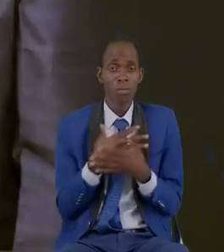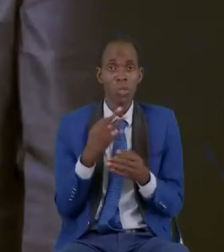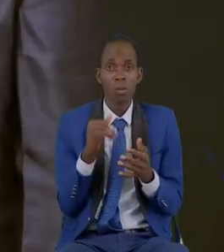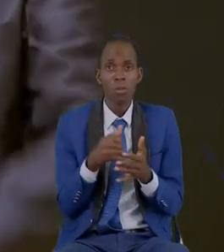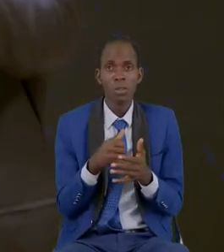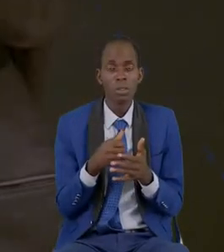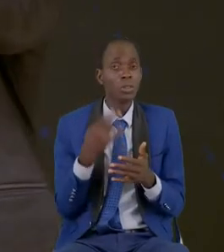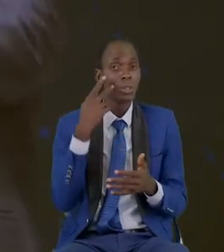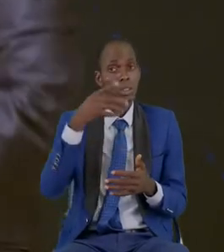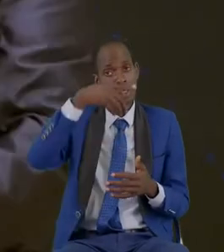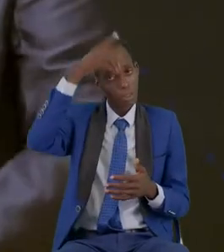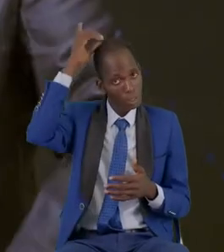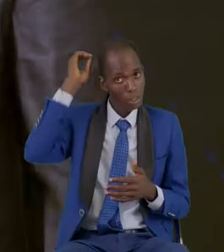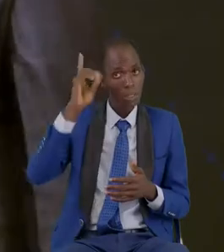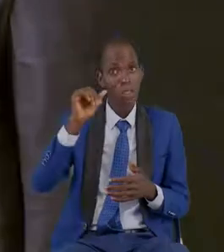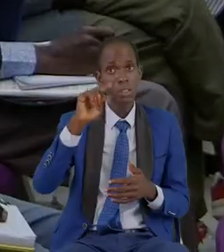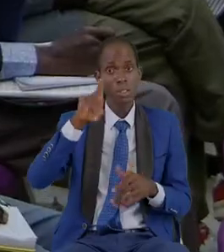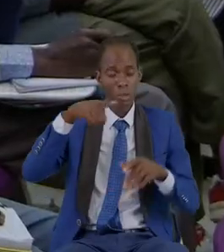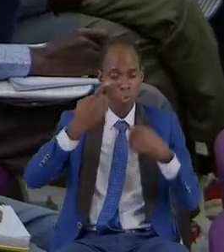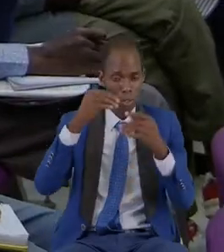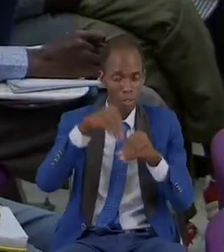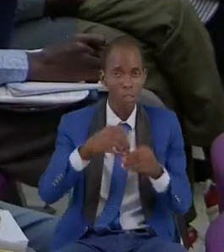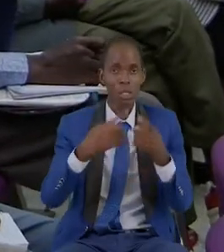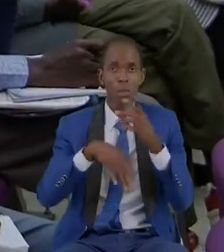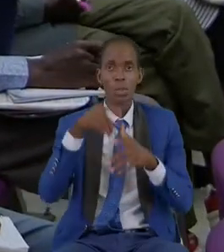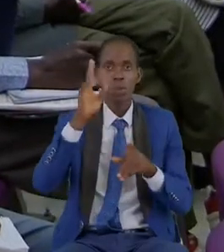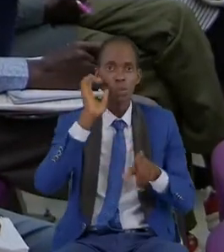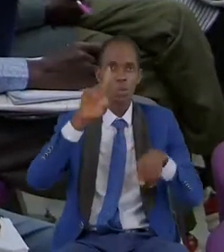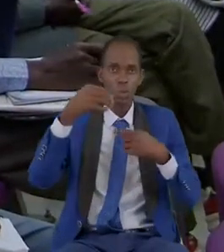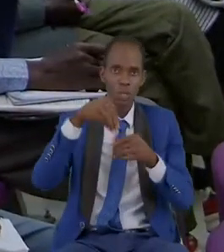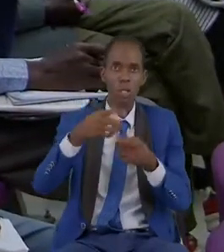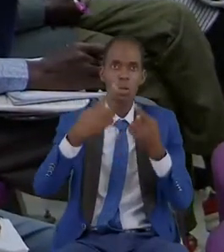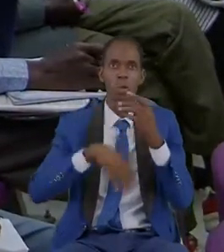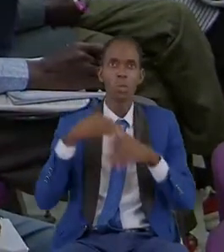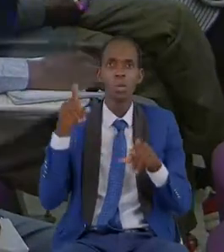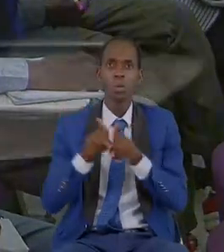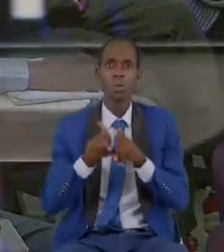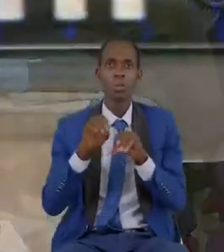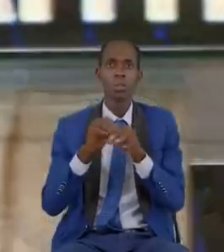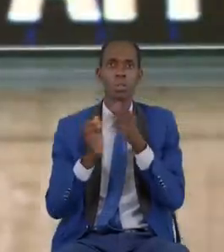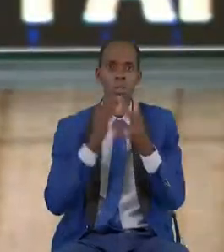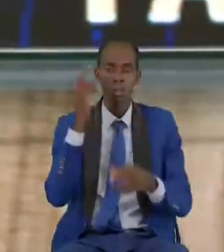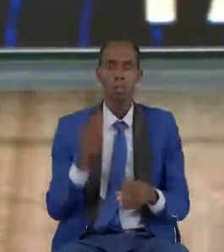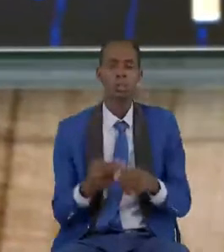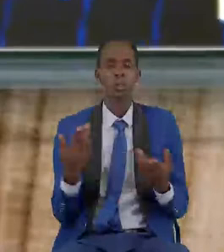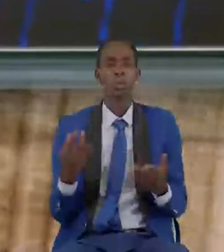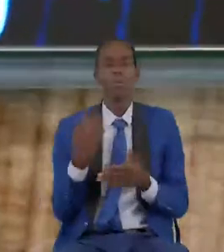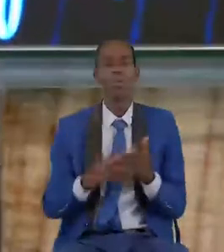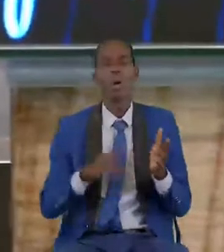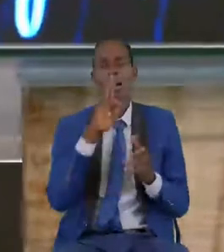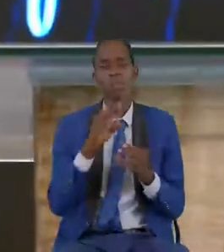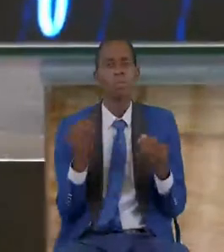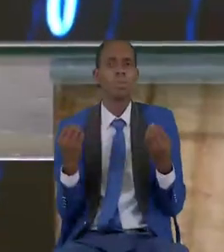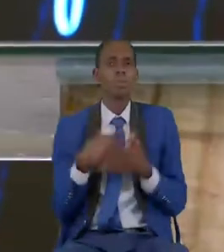and he came out. You go in there, you'll come out in Jesus' name. Nebuchadnezzar's furnace, what are we afraid of? Shadrach, Meshach,